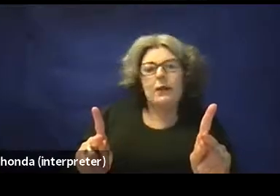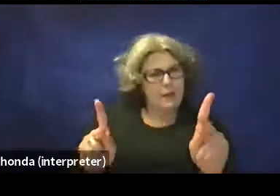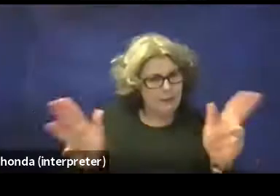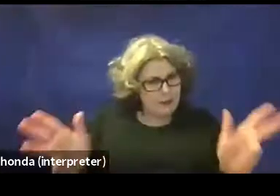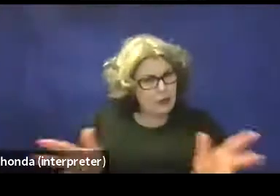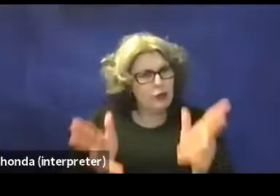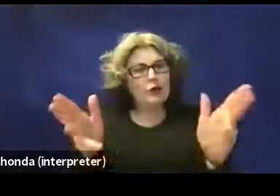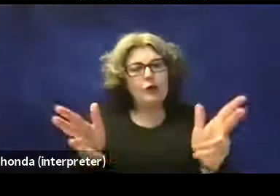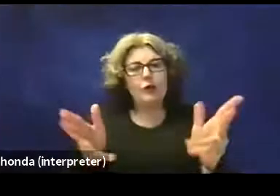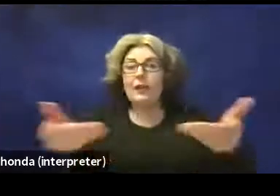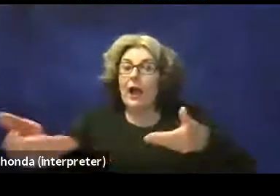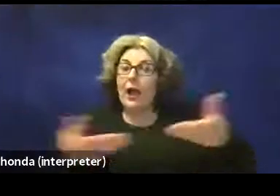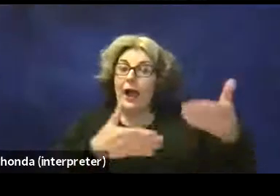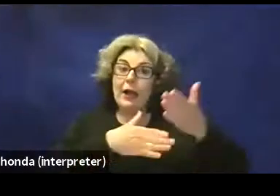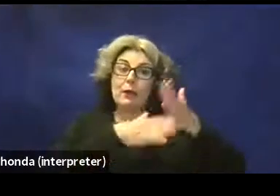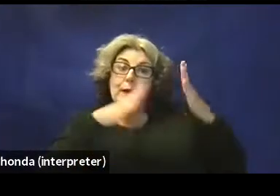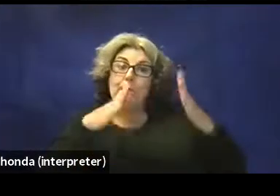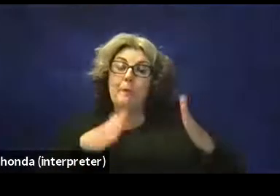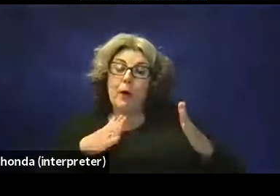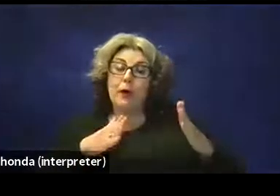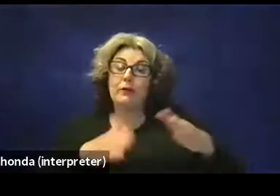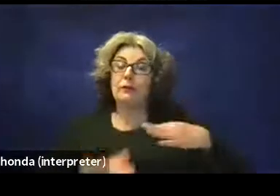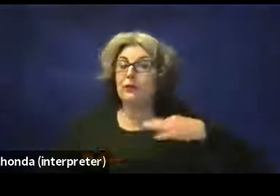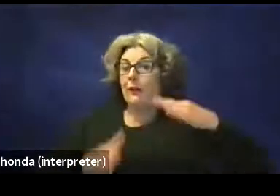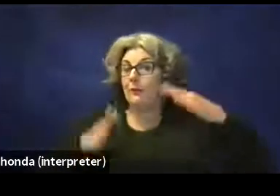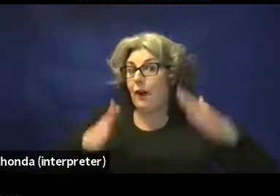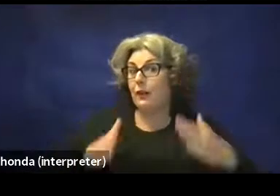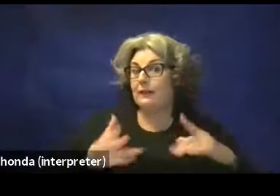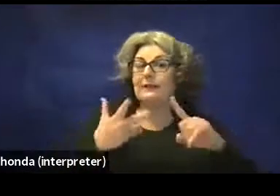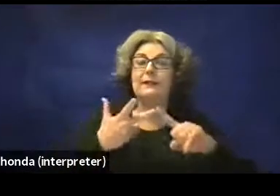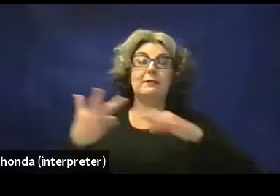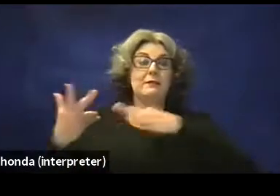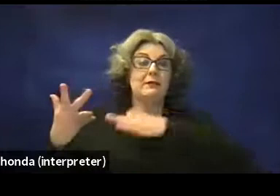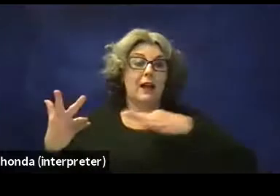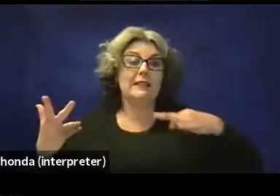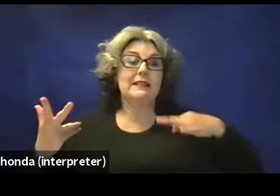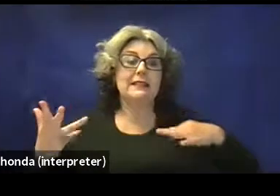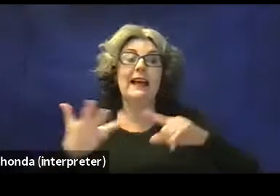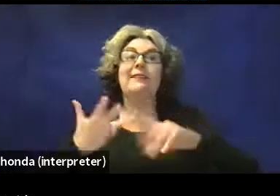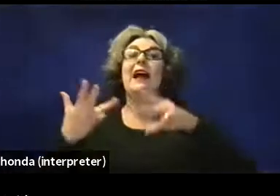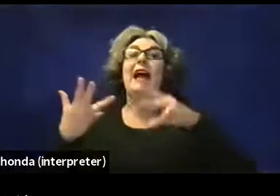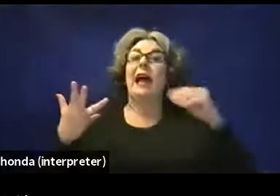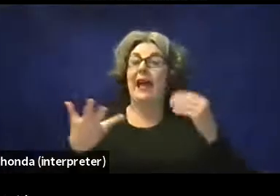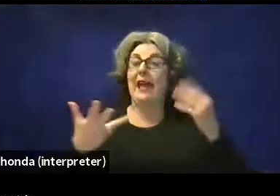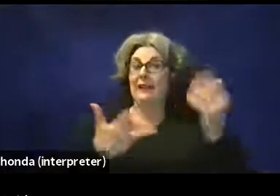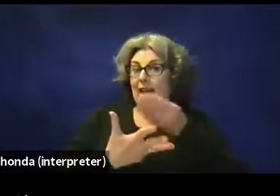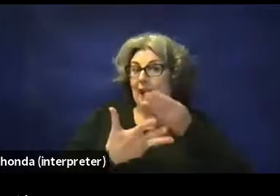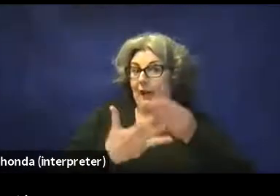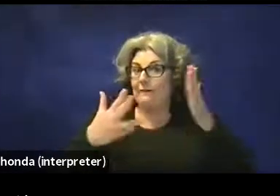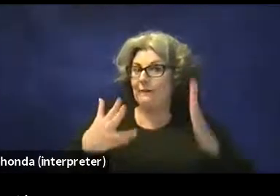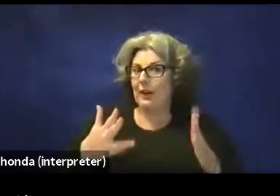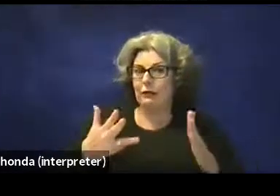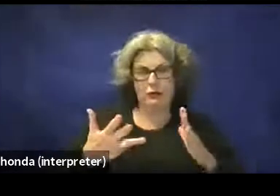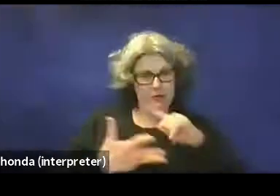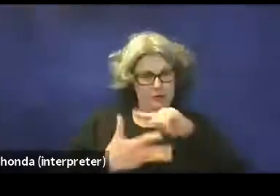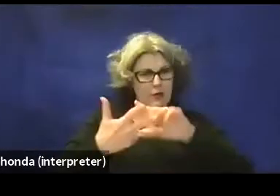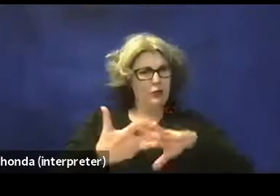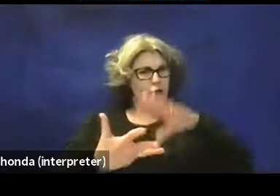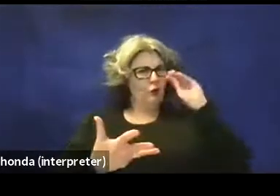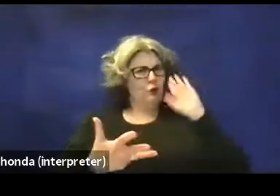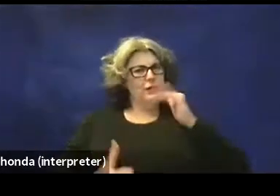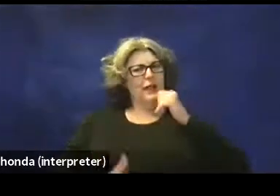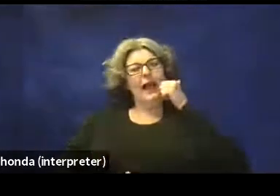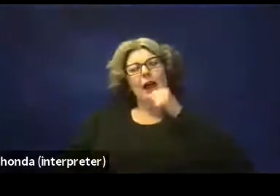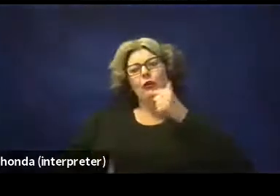encourage our hiring partners, our volunteers, our staff, and our funders to learn what our girls